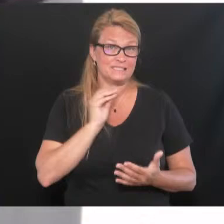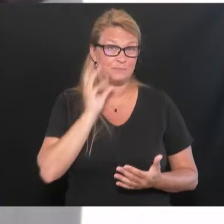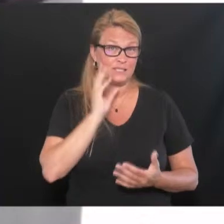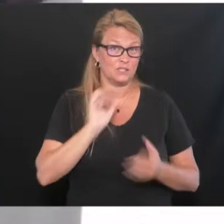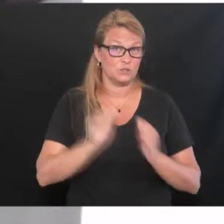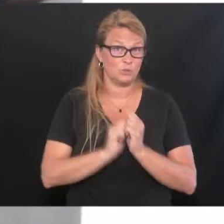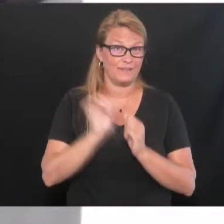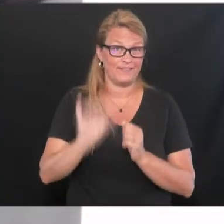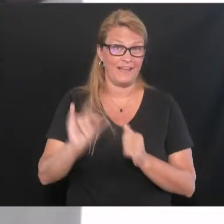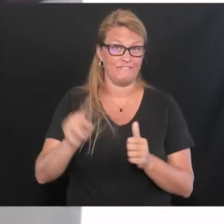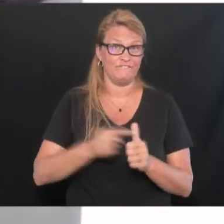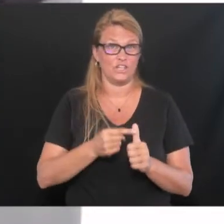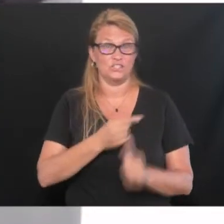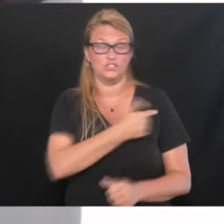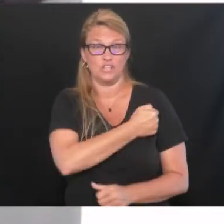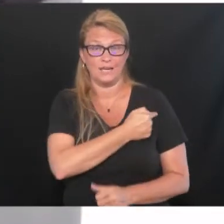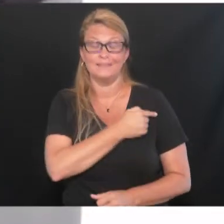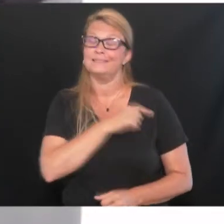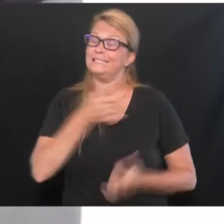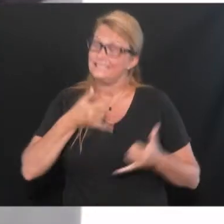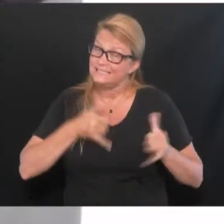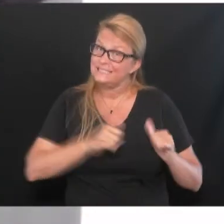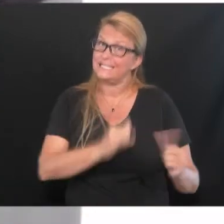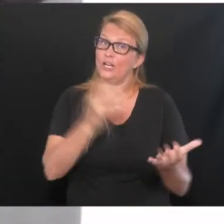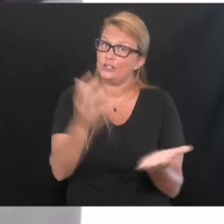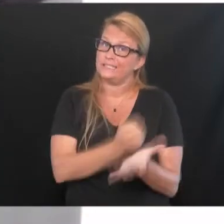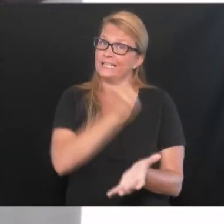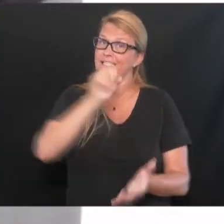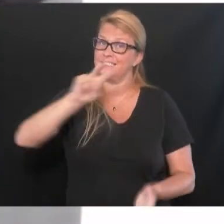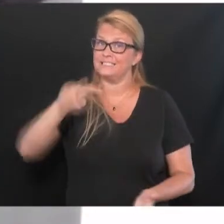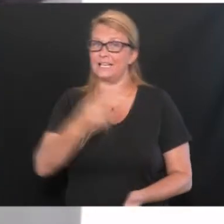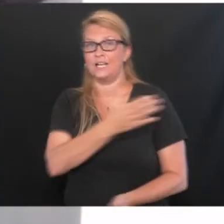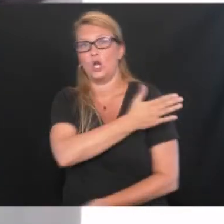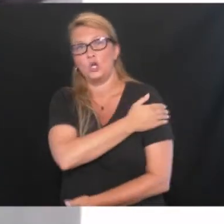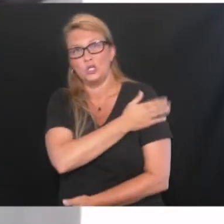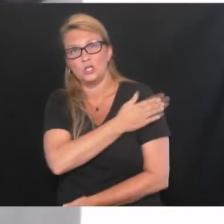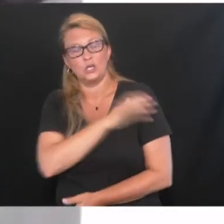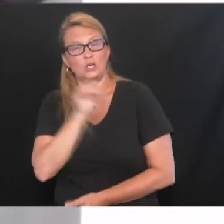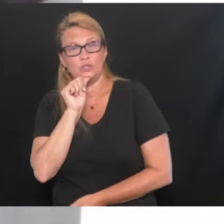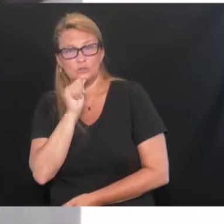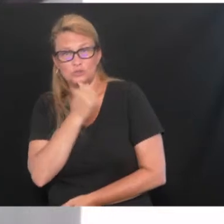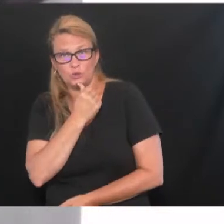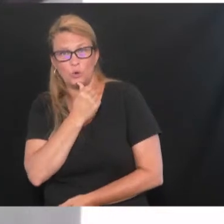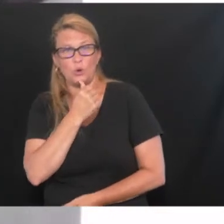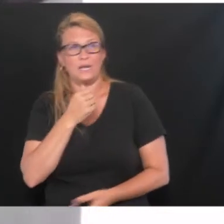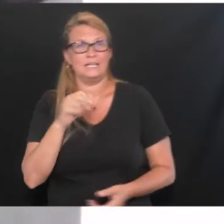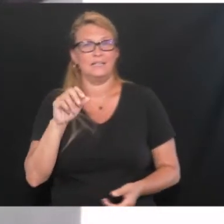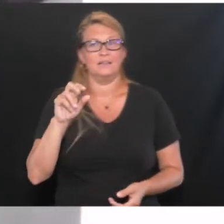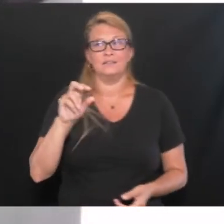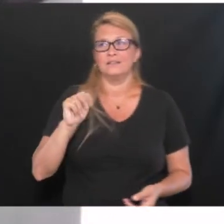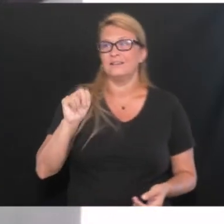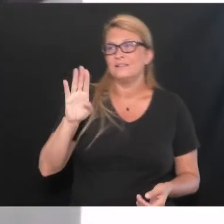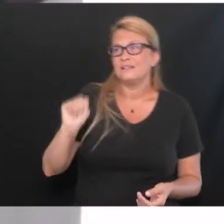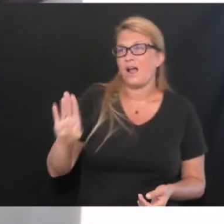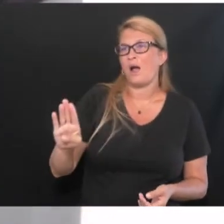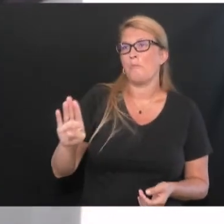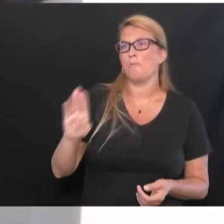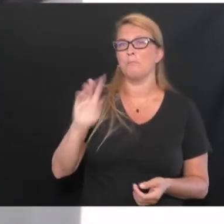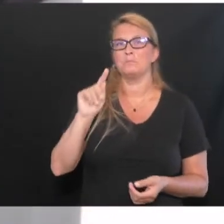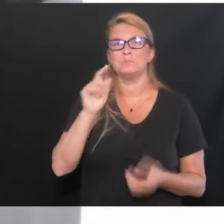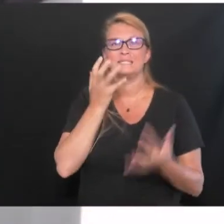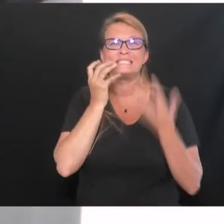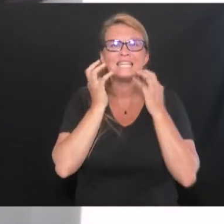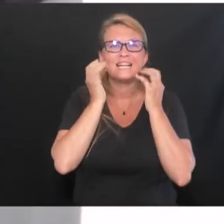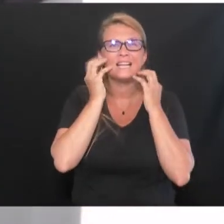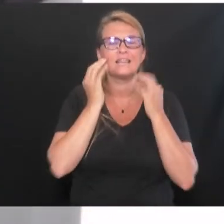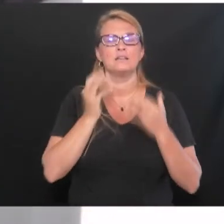fully vaccinated. So if a patient tells me, you know, their arm is sore or they had a little tingling or numbness, you'd want to ask them, you